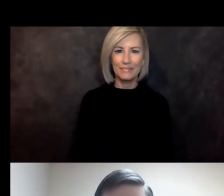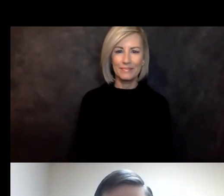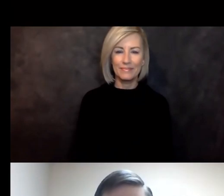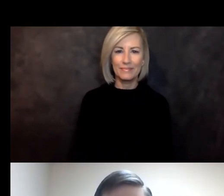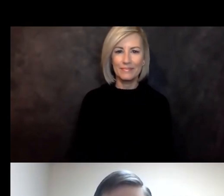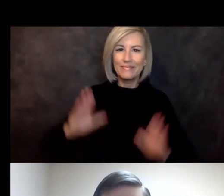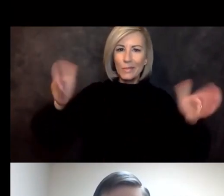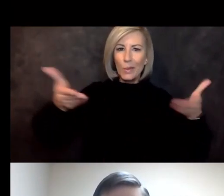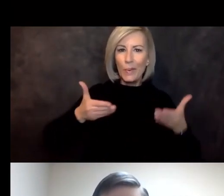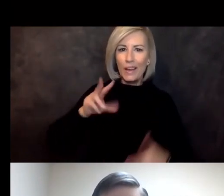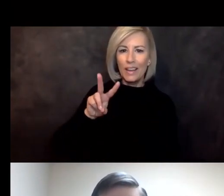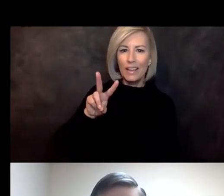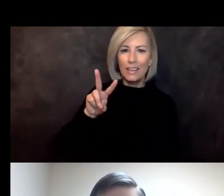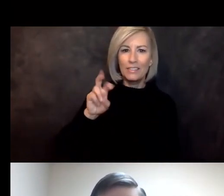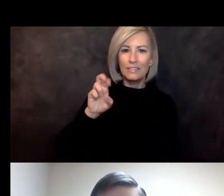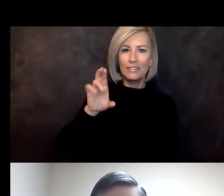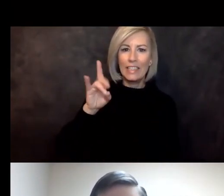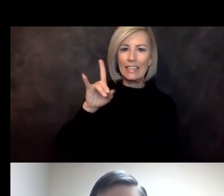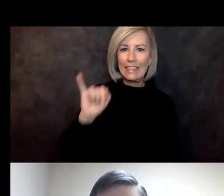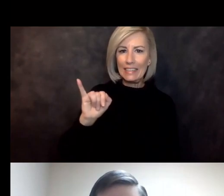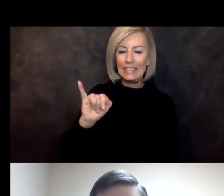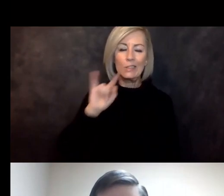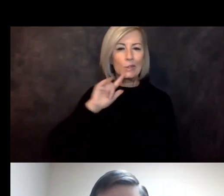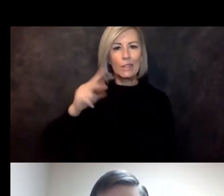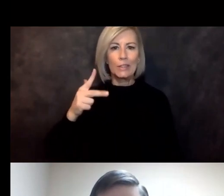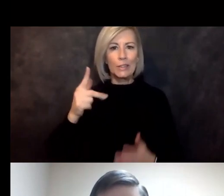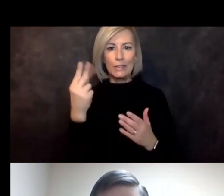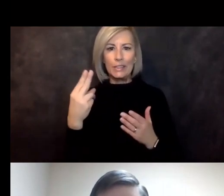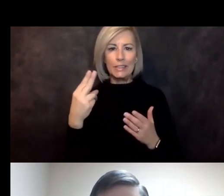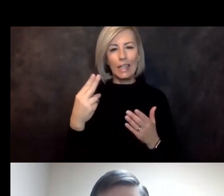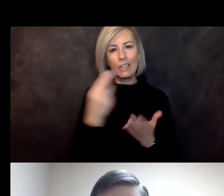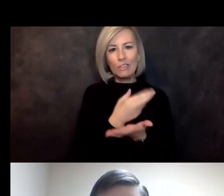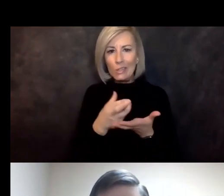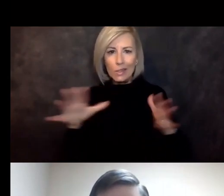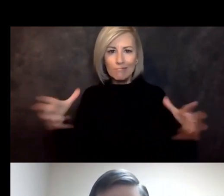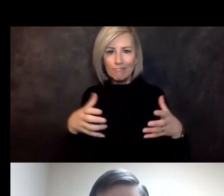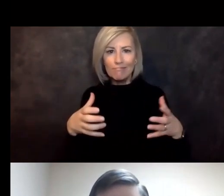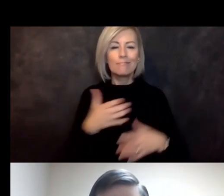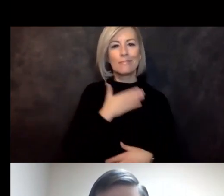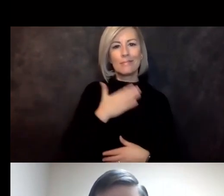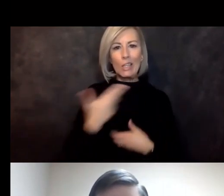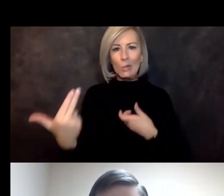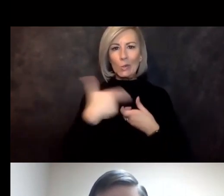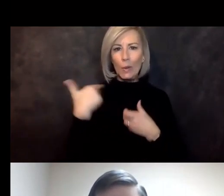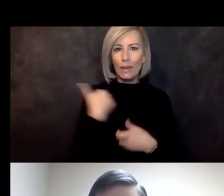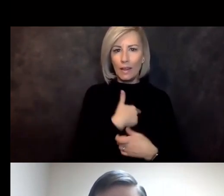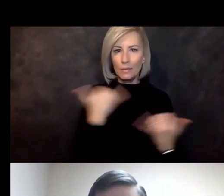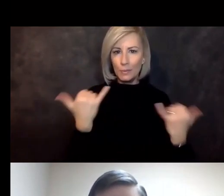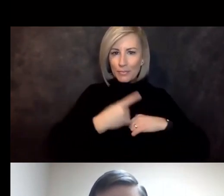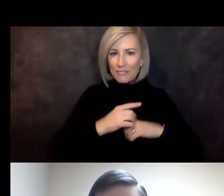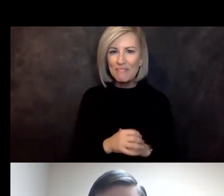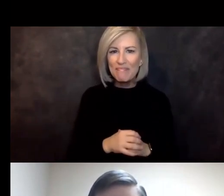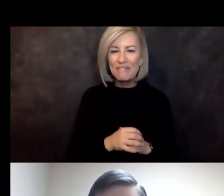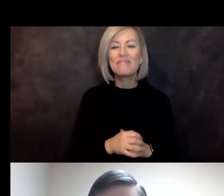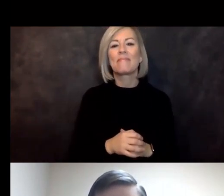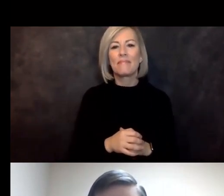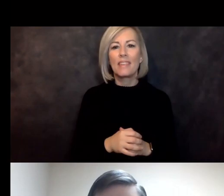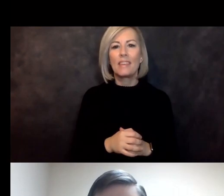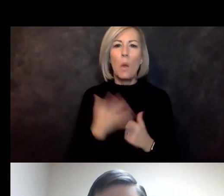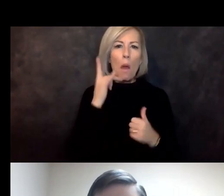Welcome, Vicki, to the Third Thursday Resource Roundup. We're glad you've joined us today. Why don't you give us a little